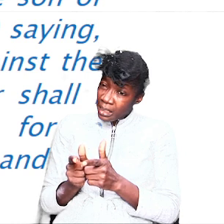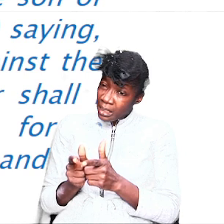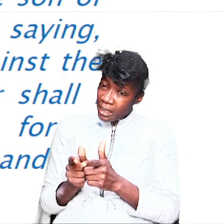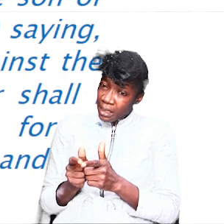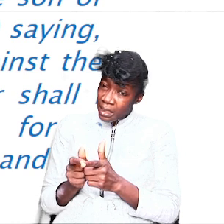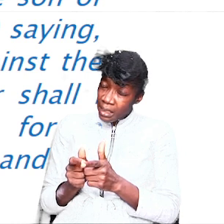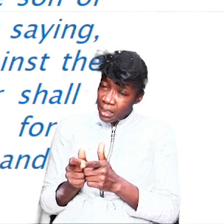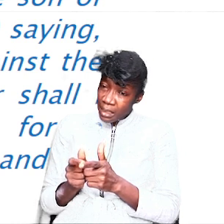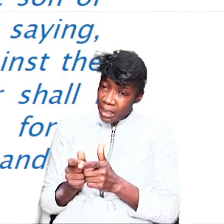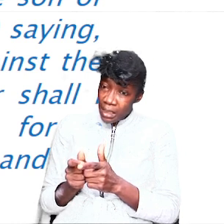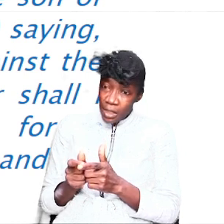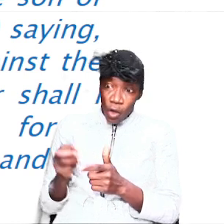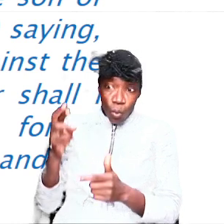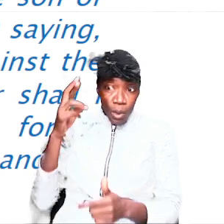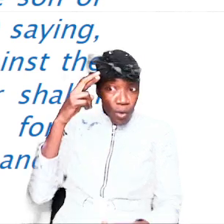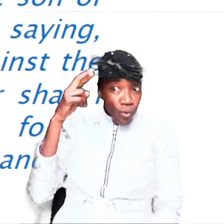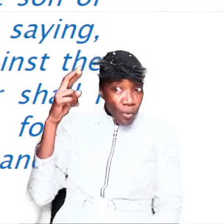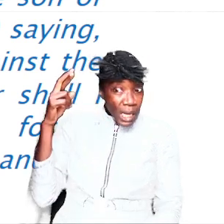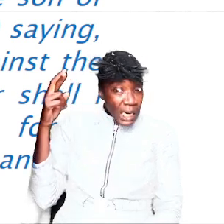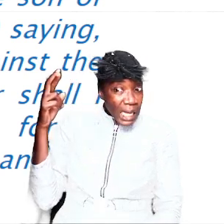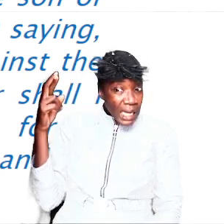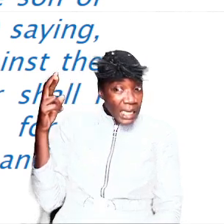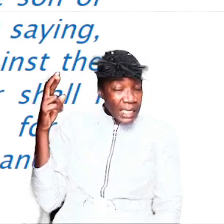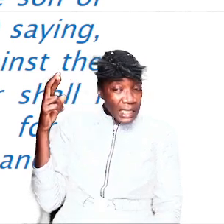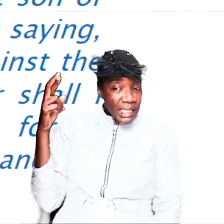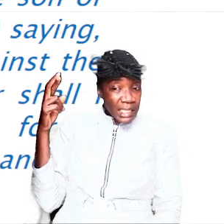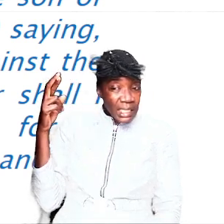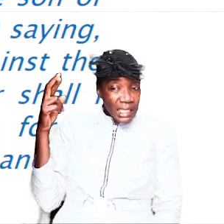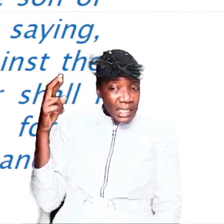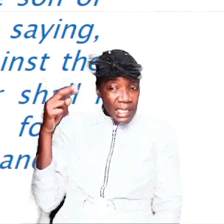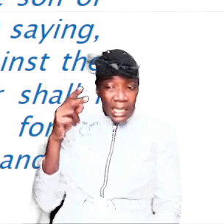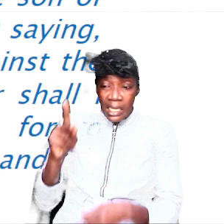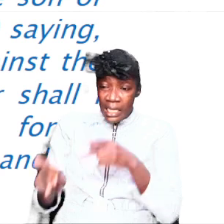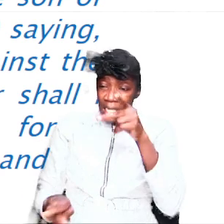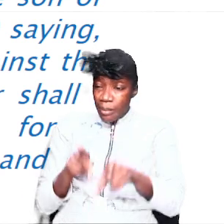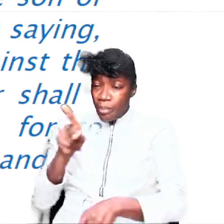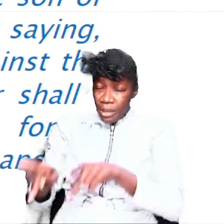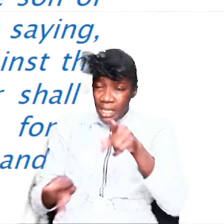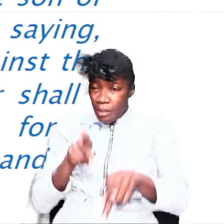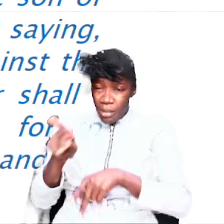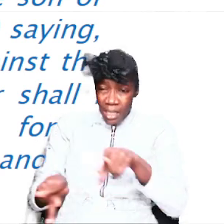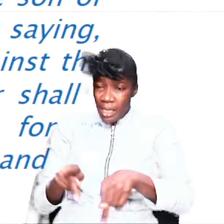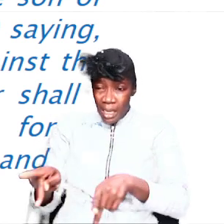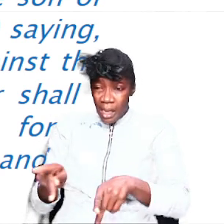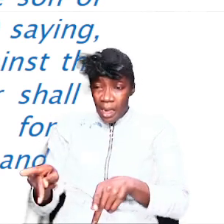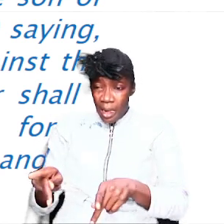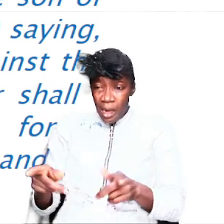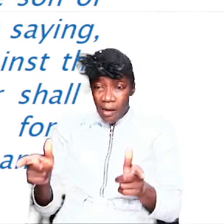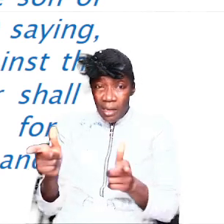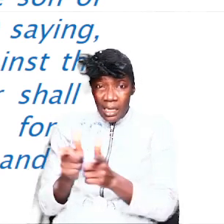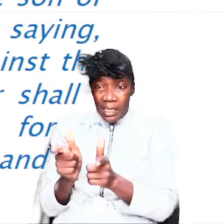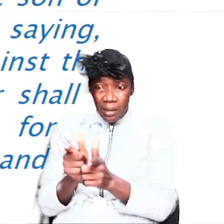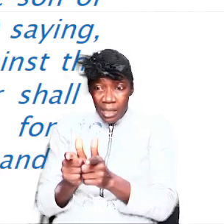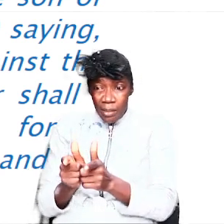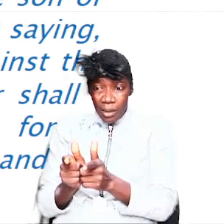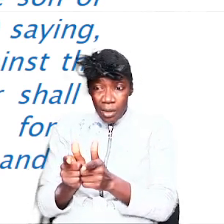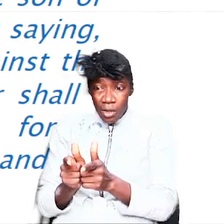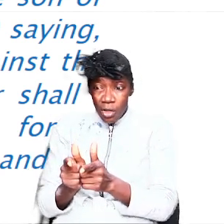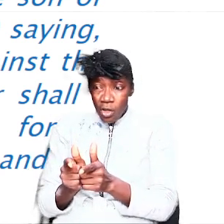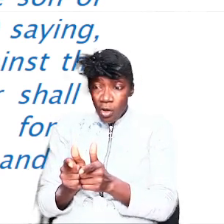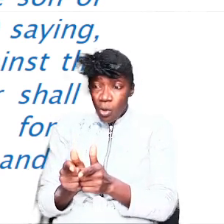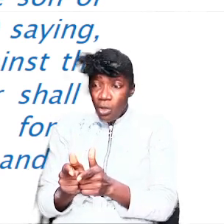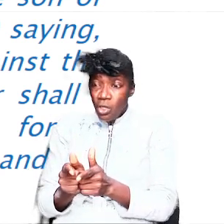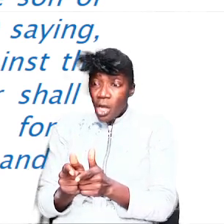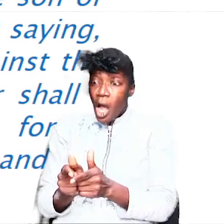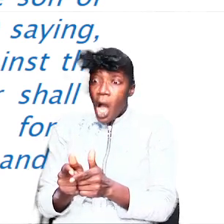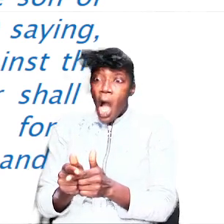If we look back, we recognize that the tribe of Benjamin was almost wiped out because of this scenario.